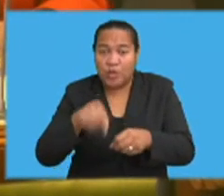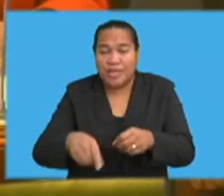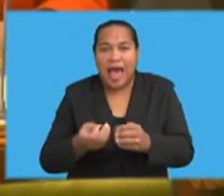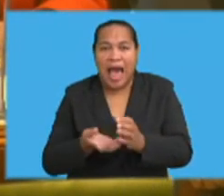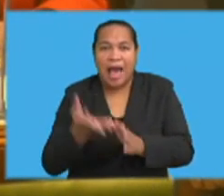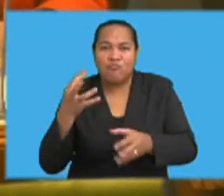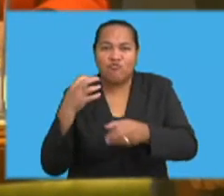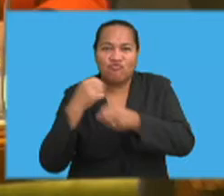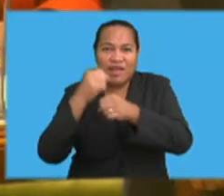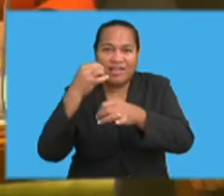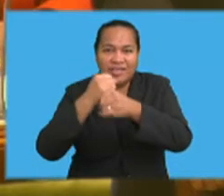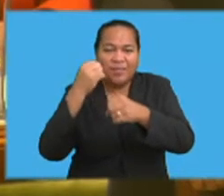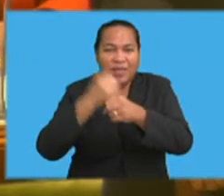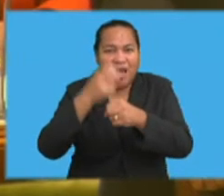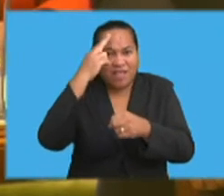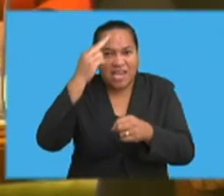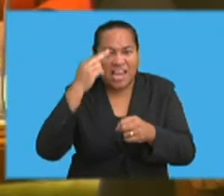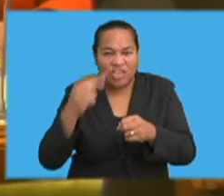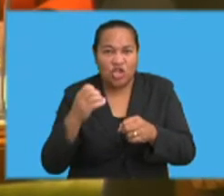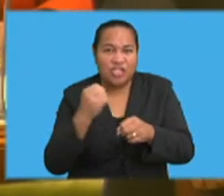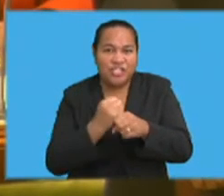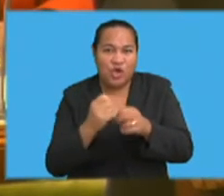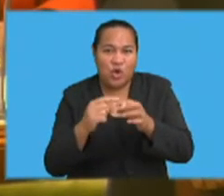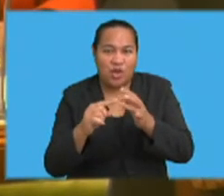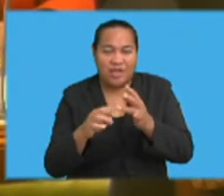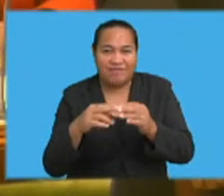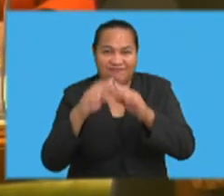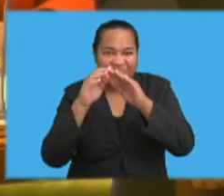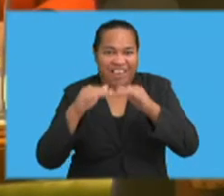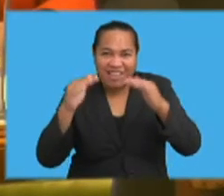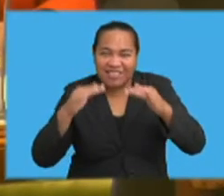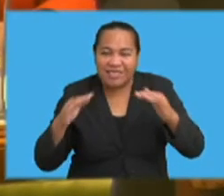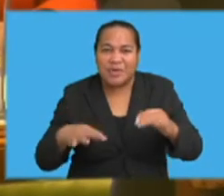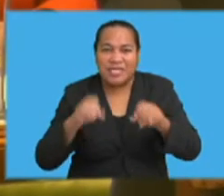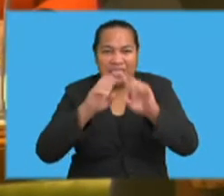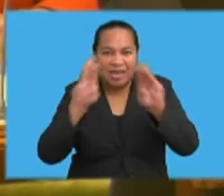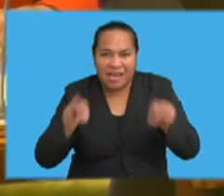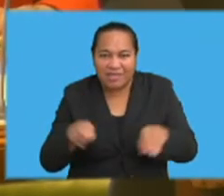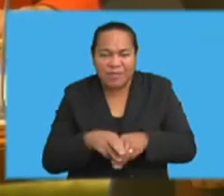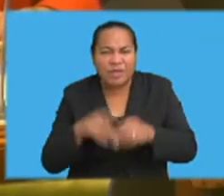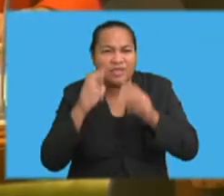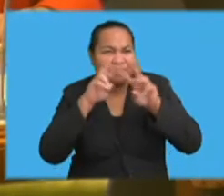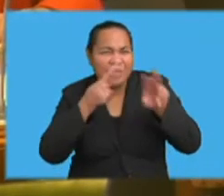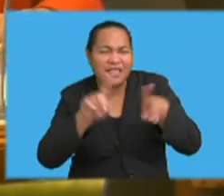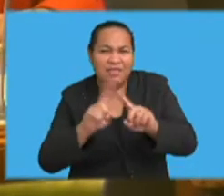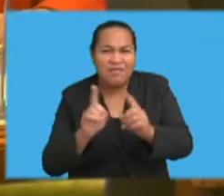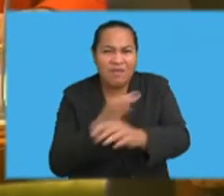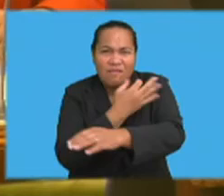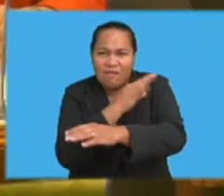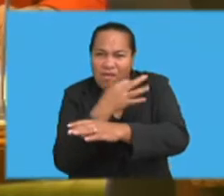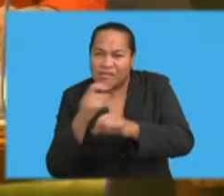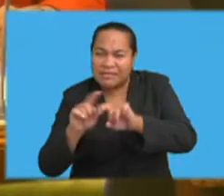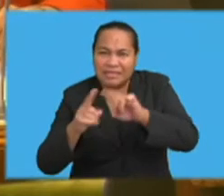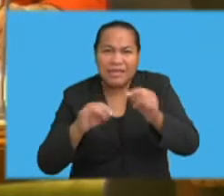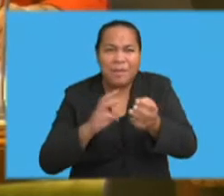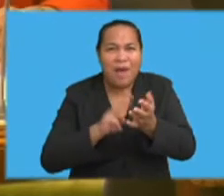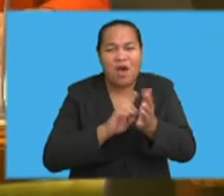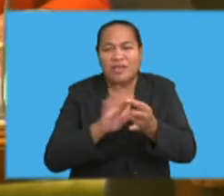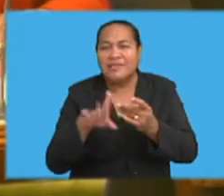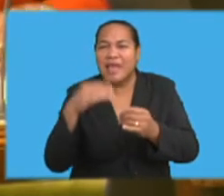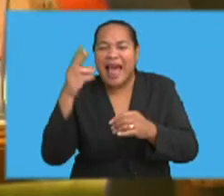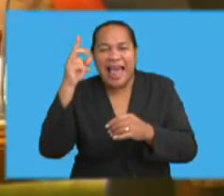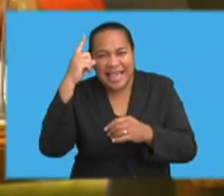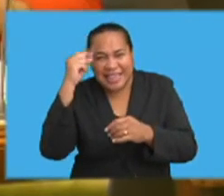national geodetic framework, the development of state land, survey of mahogany plantations, survey of government stations on Itoke